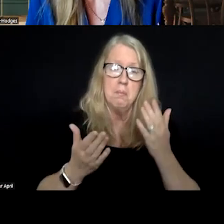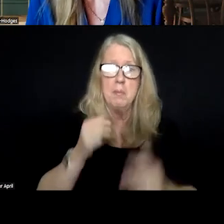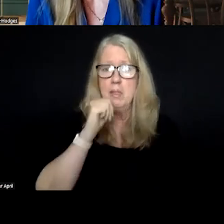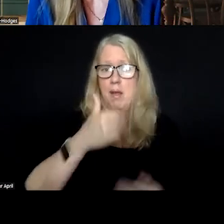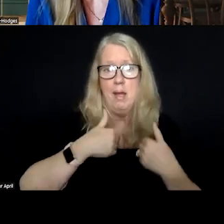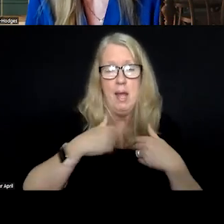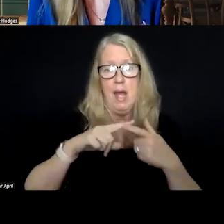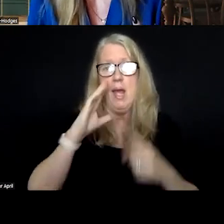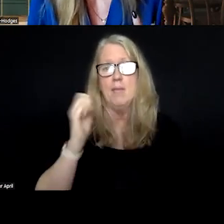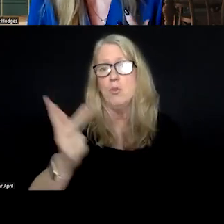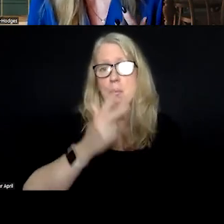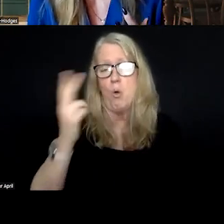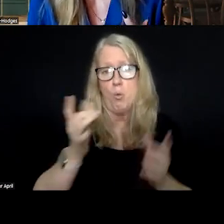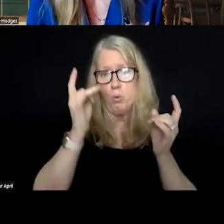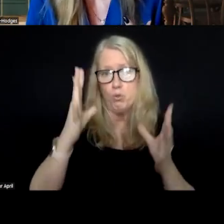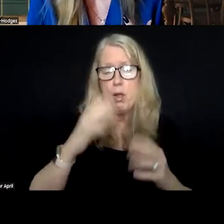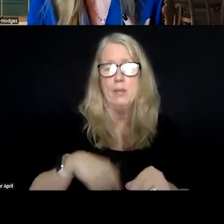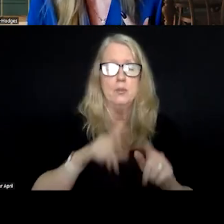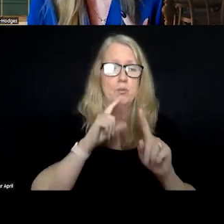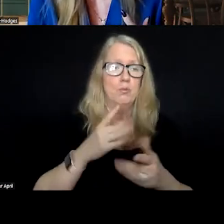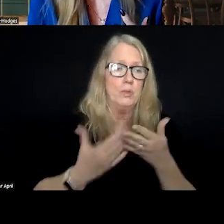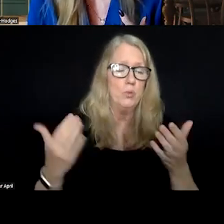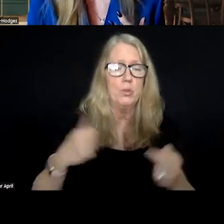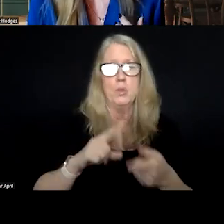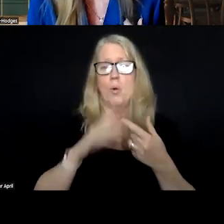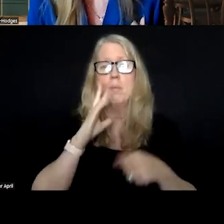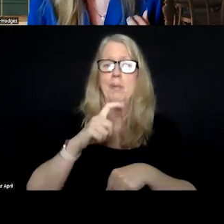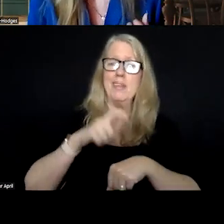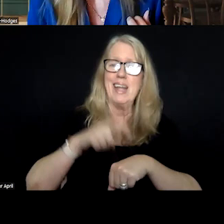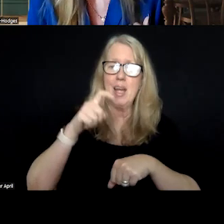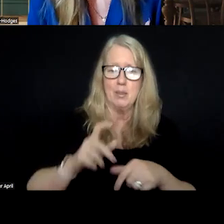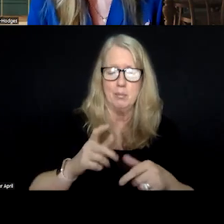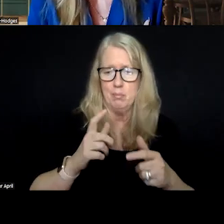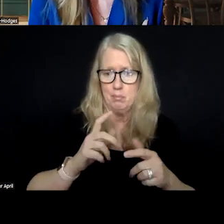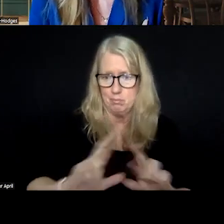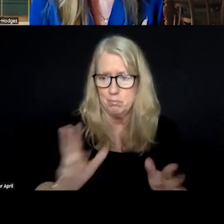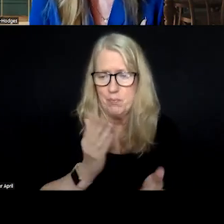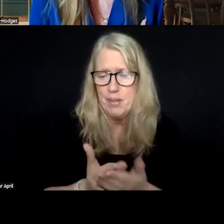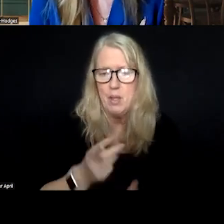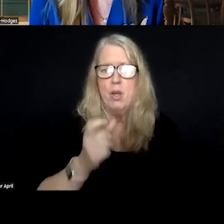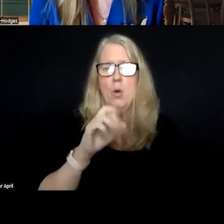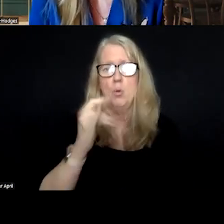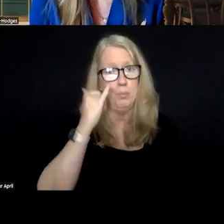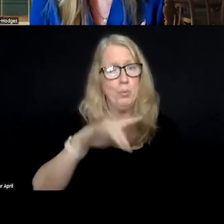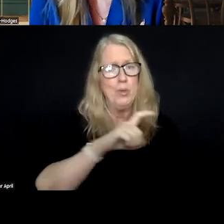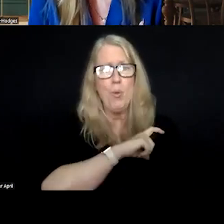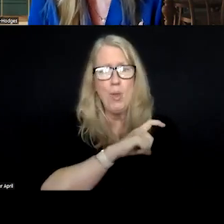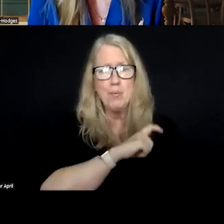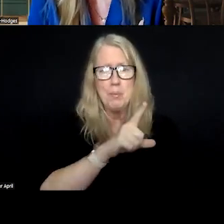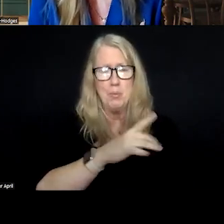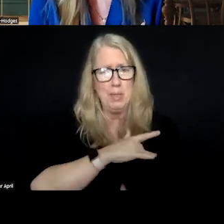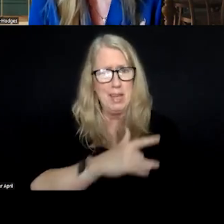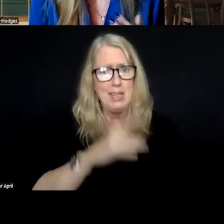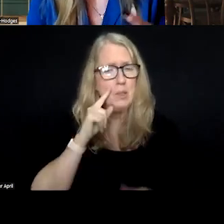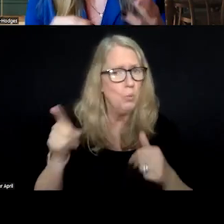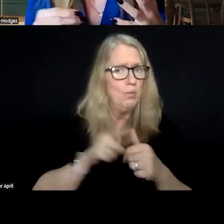mobile crisis resources or doesn't have timely mobile crisis resources, and we know that law enforcement is likely to be